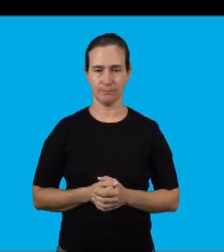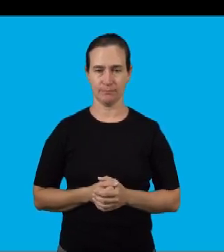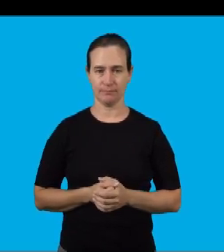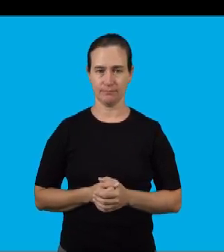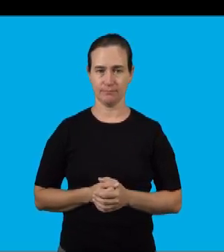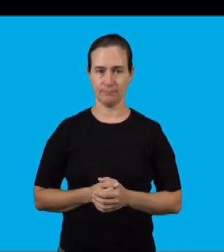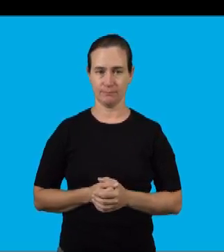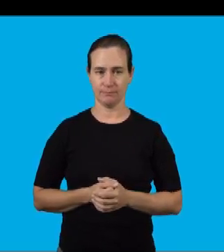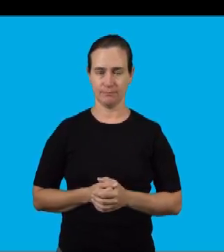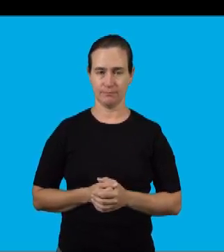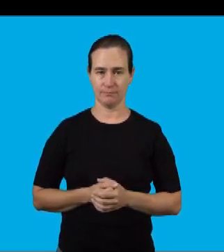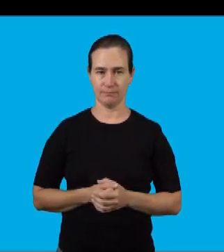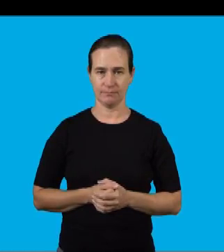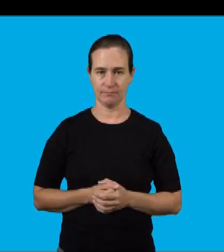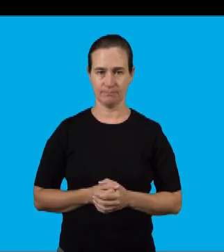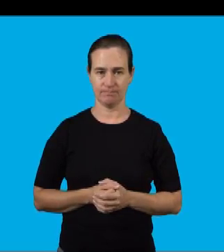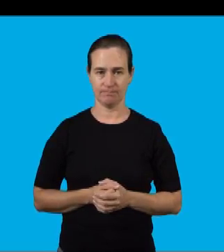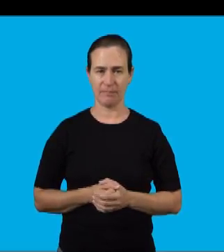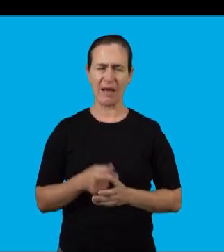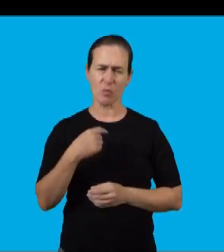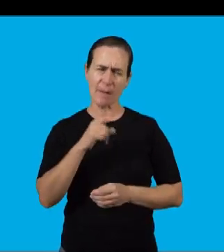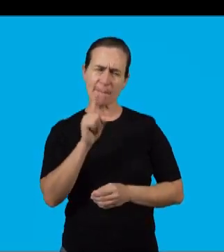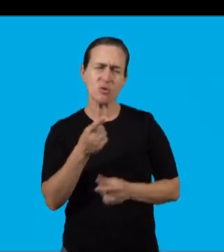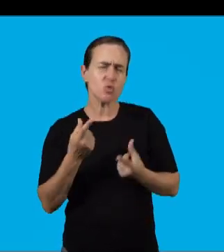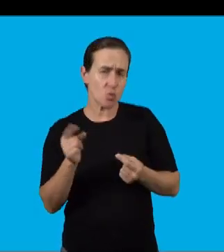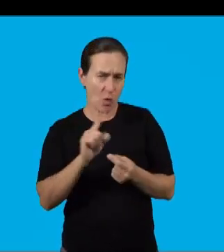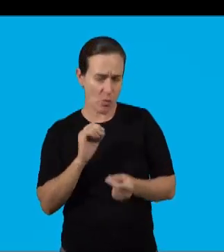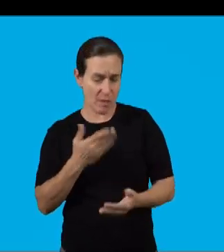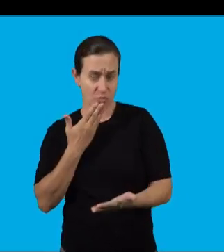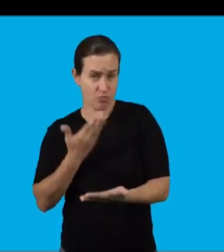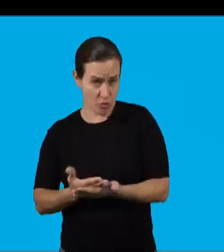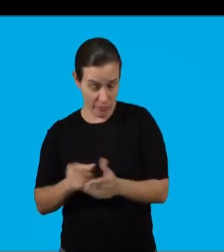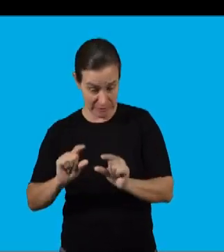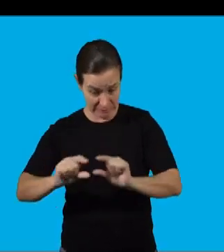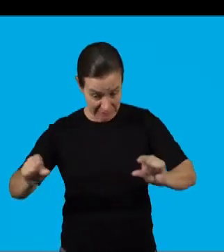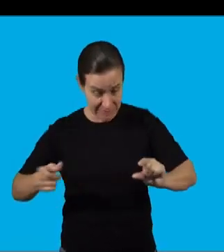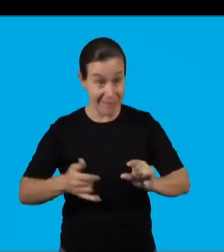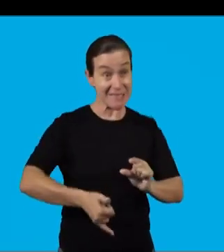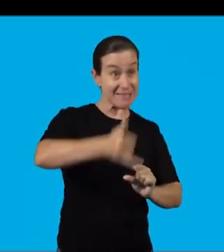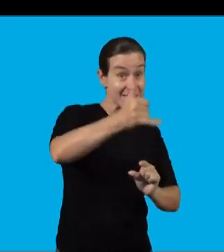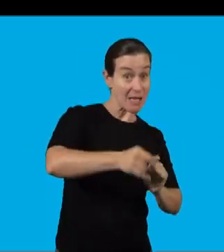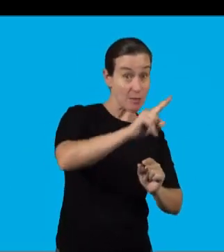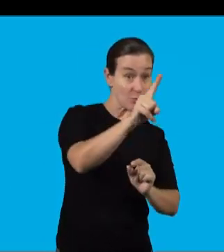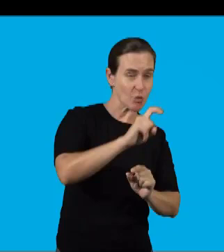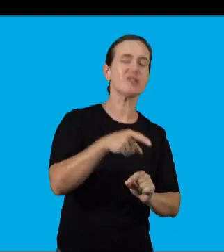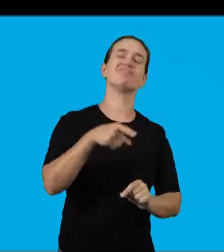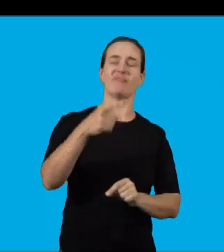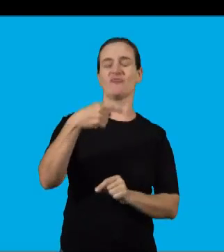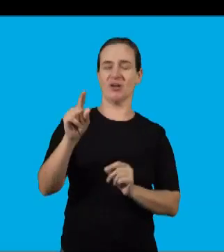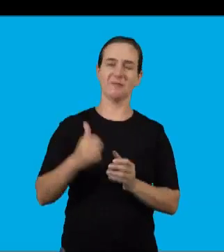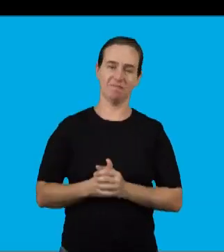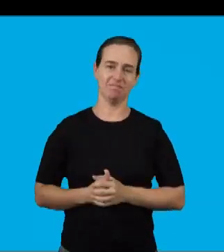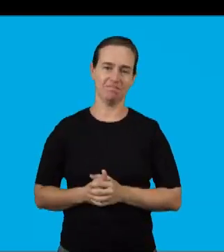squared plus 3n. And when we look at what we were required to show or prove, it is exactly that